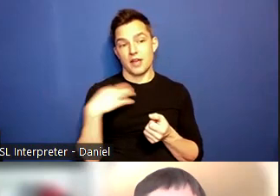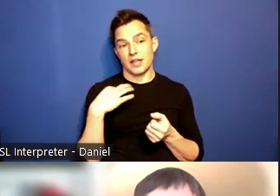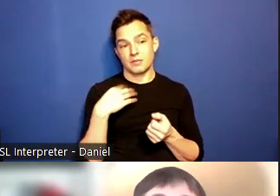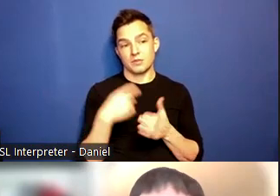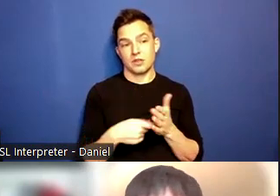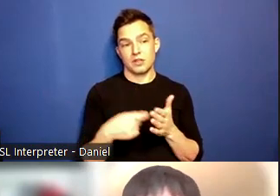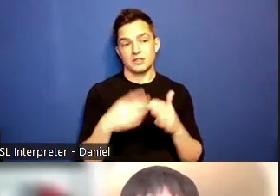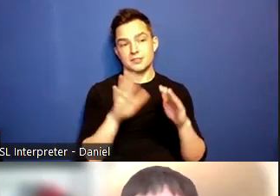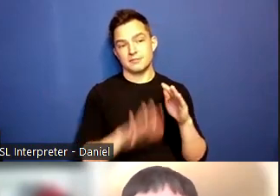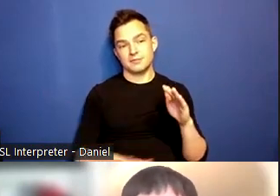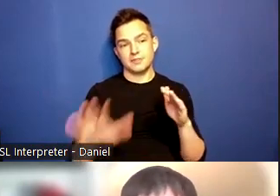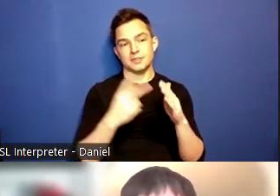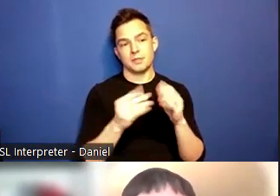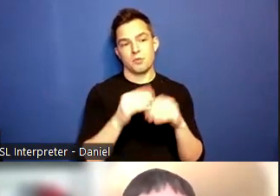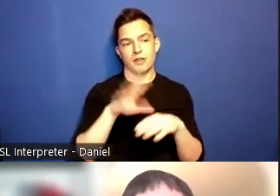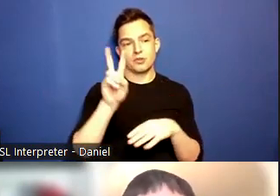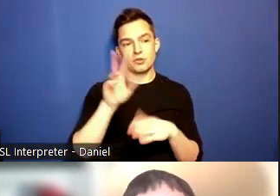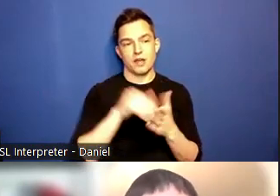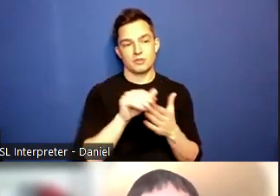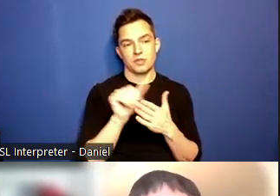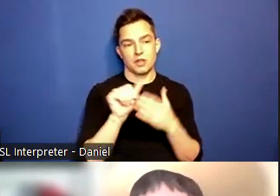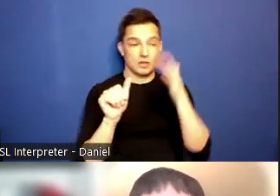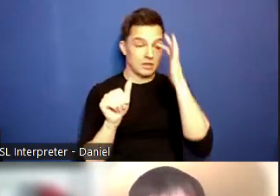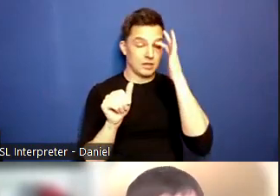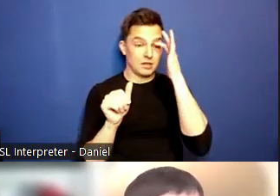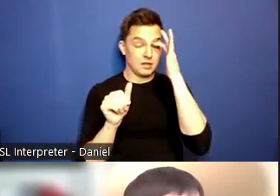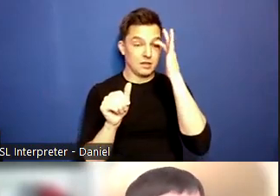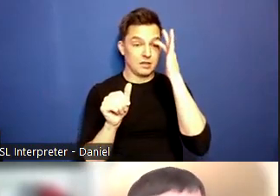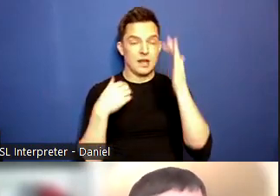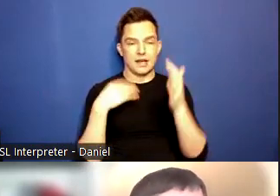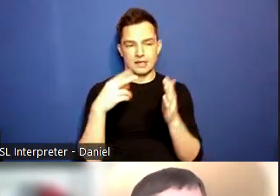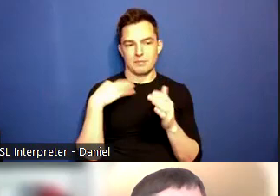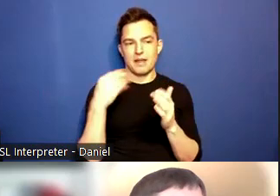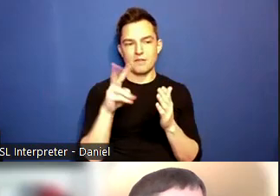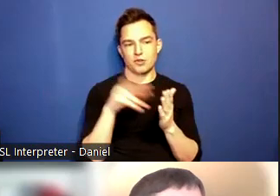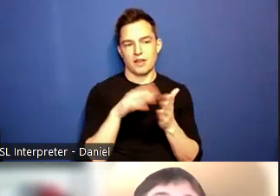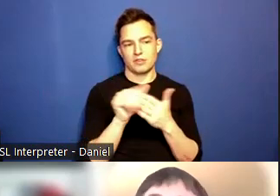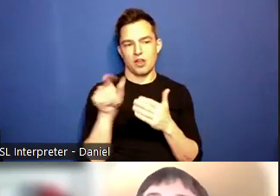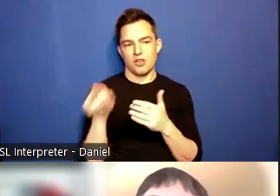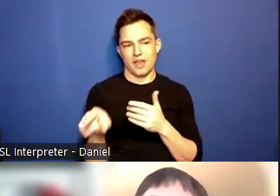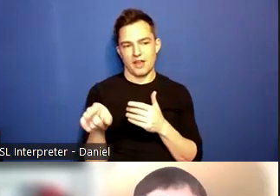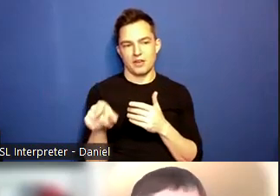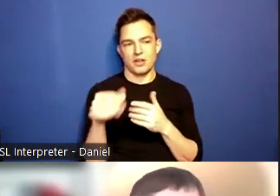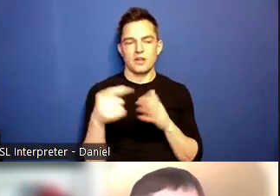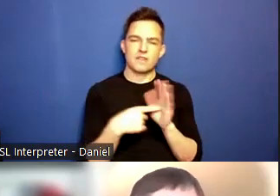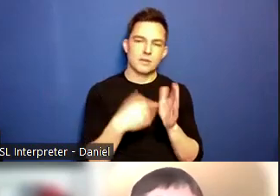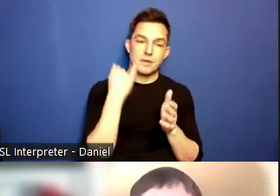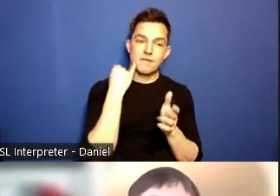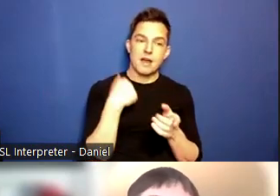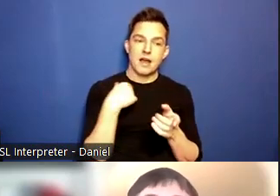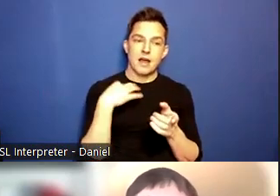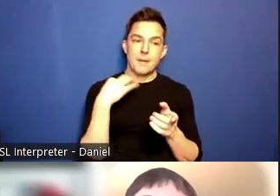expenses were more than $2,000, it shows that I can apply for $2,000 there. So if I were to apply